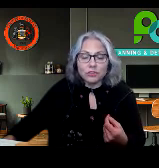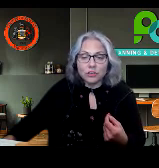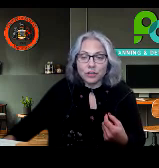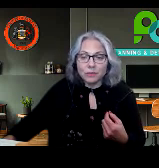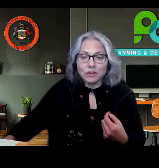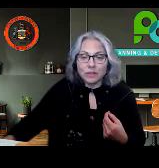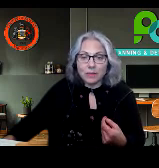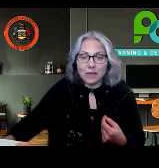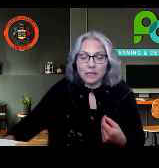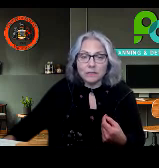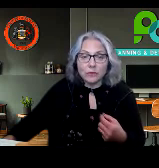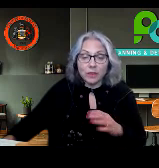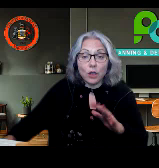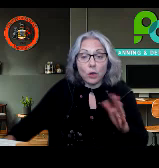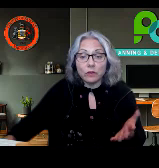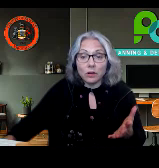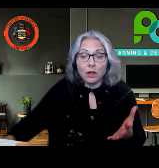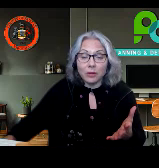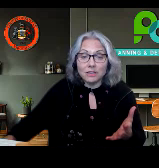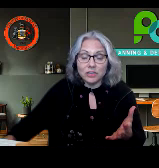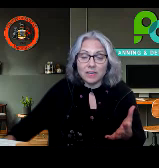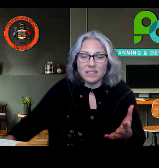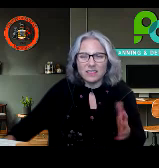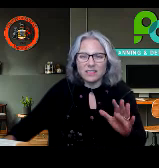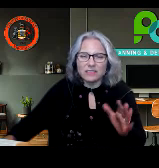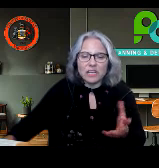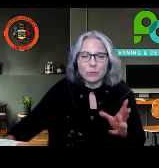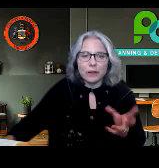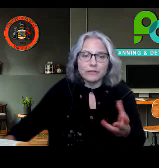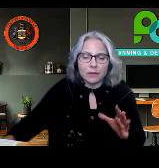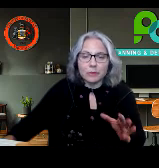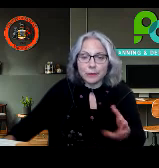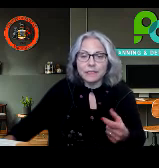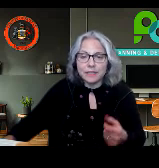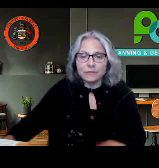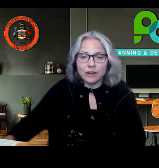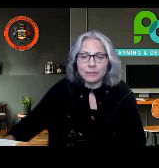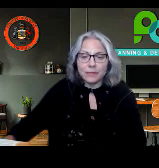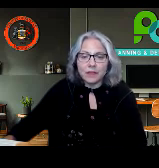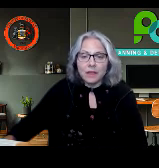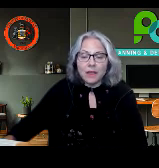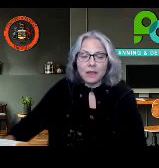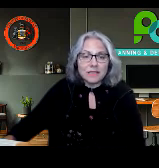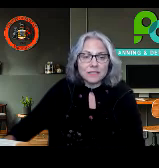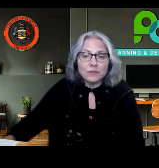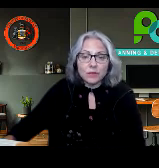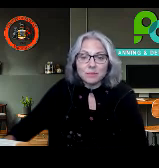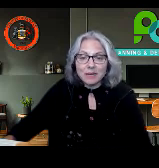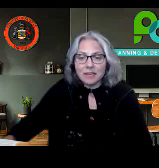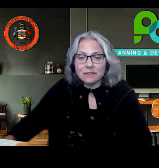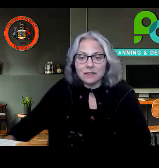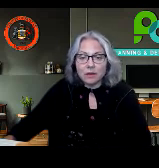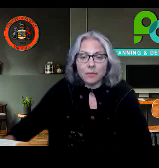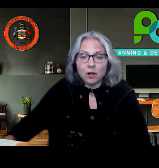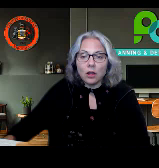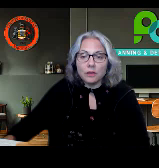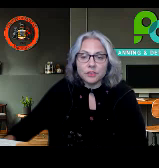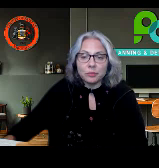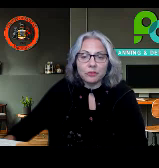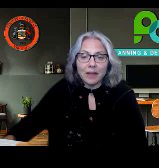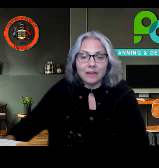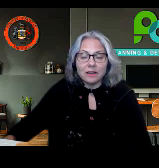having larger community meetings for the overall project in the January-February timeframe. And dates for those meetings